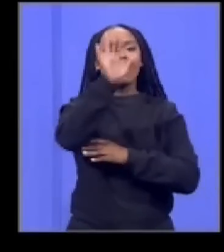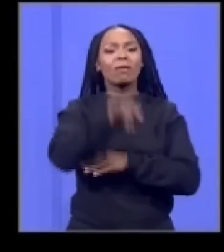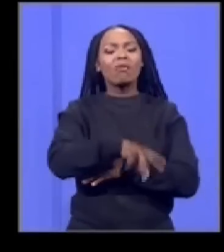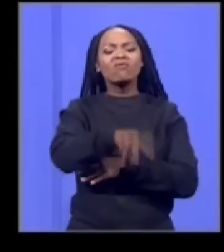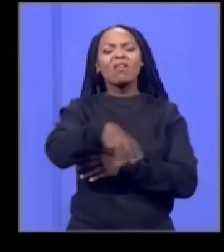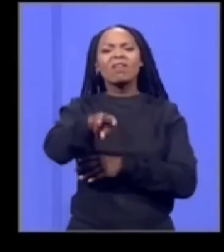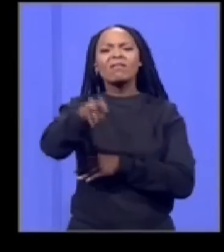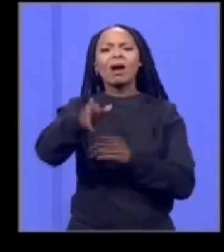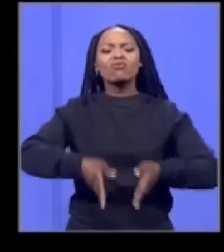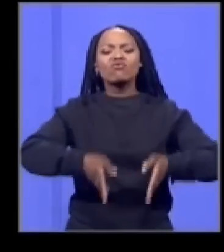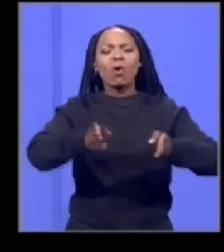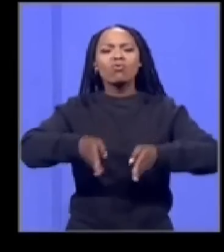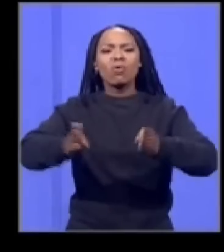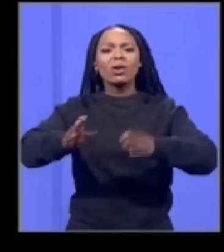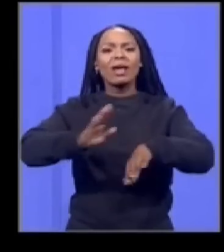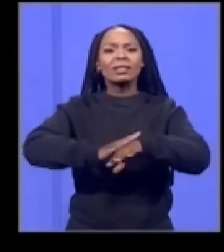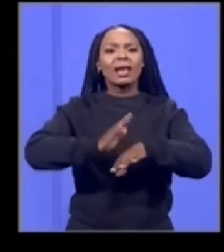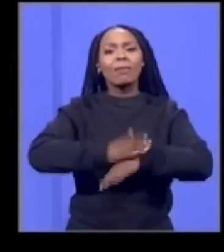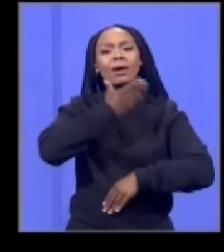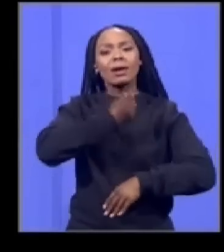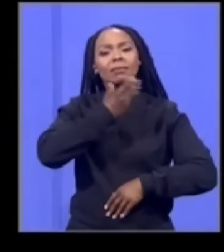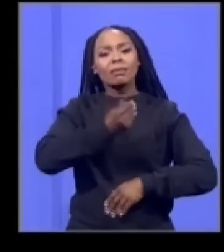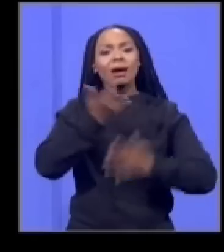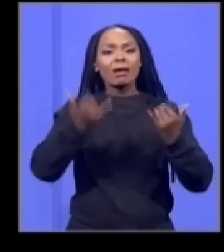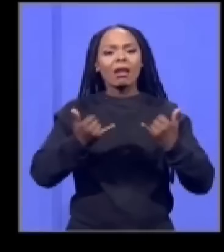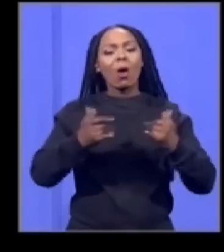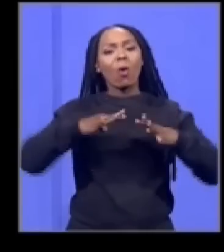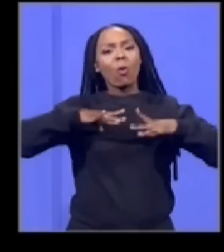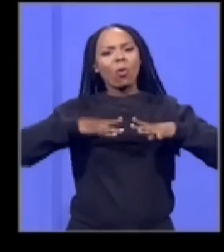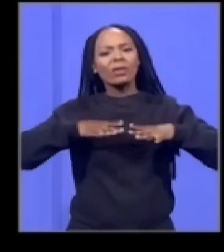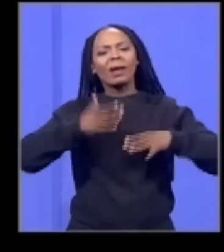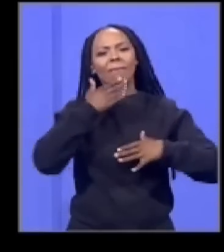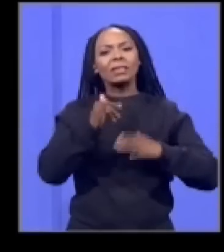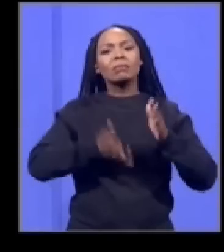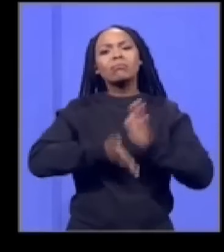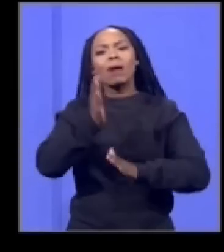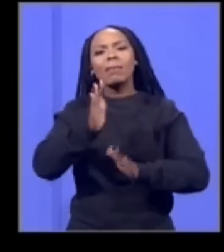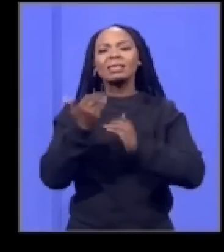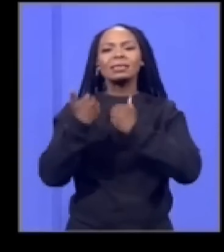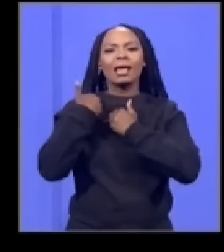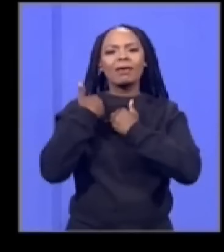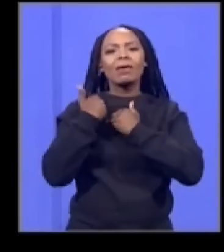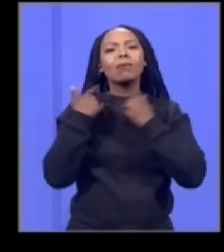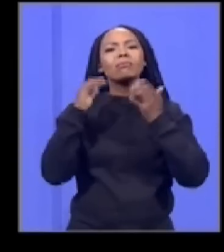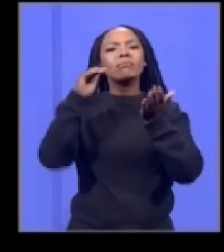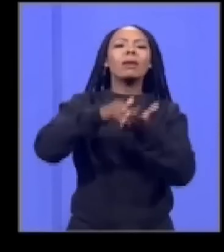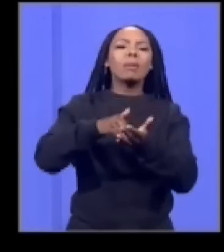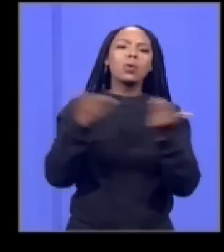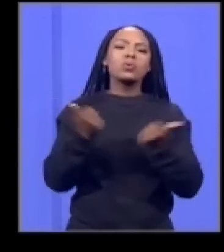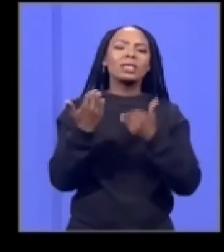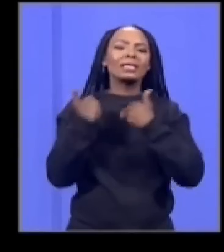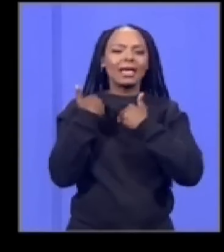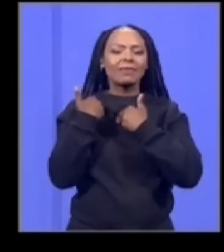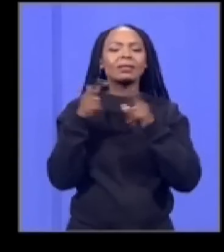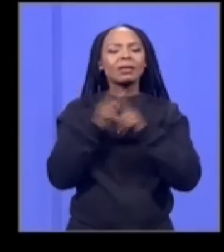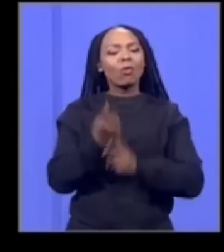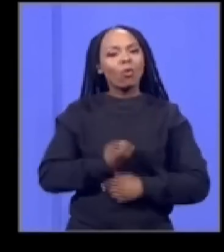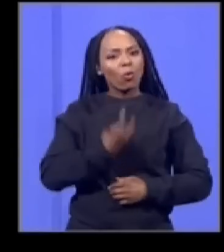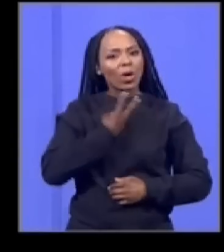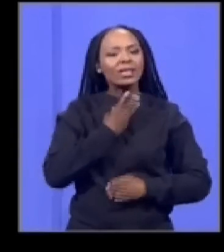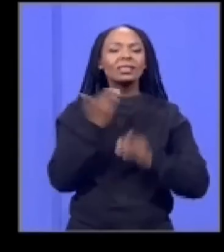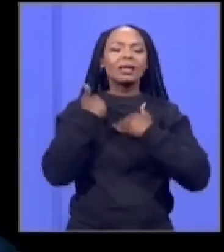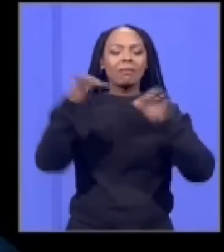roads over the festive season, we wish you safe travels as you make your way to your holiday destinations. And we wish you a